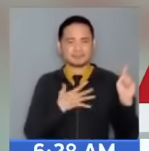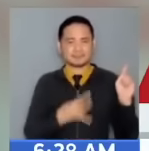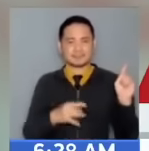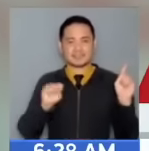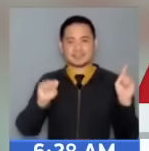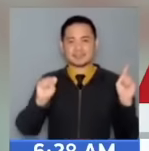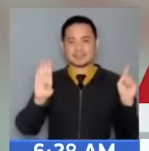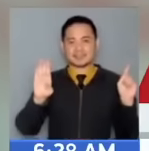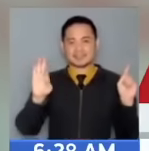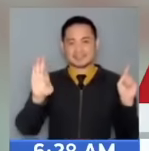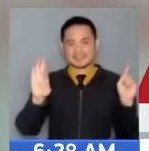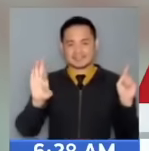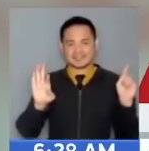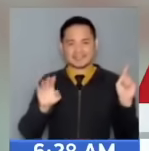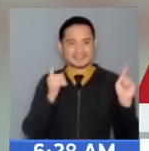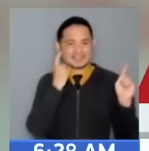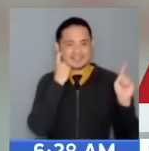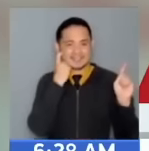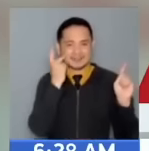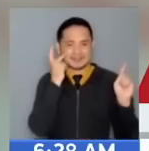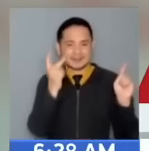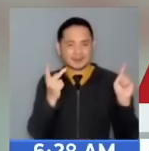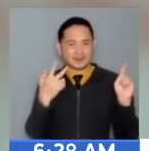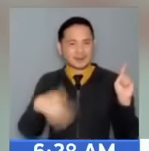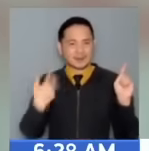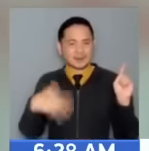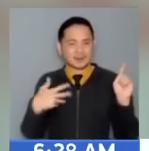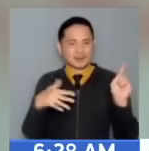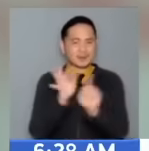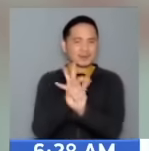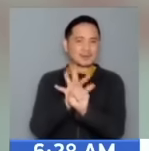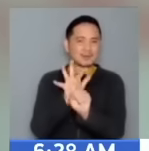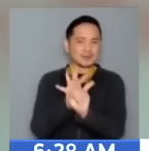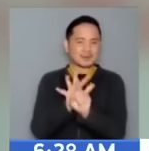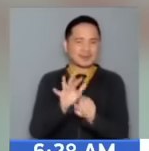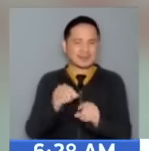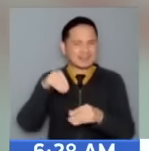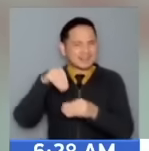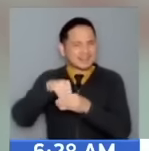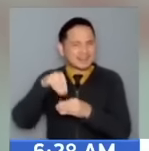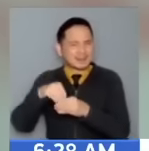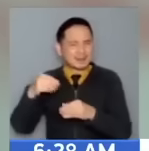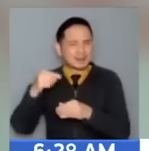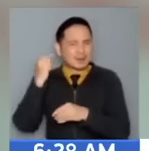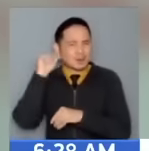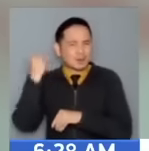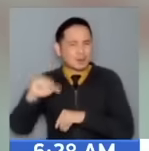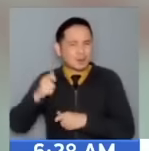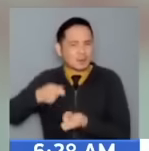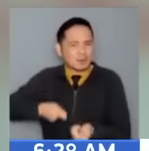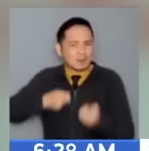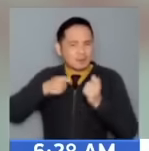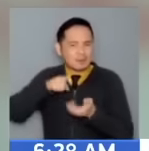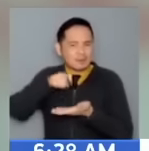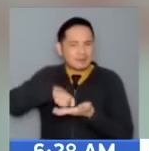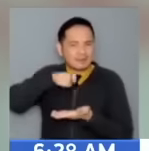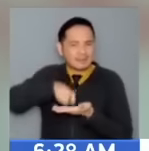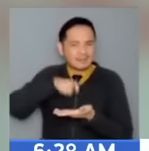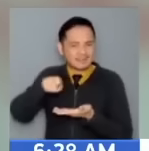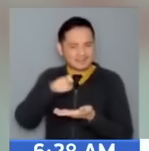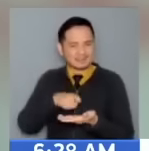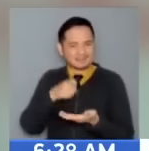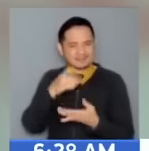I just saw that. They're in like a gold mine doing things in a gold mine. I was like, oh, that's interesting. They have some really fun music,